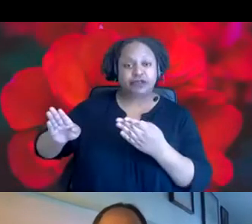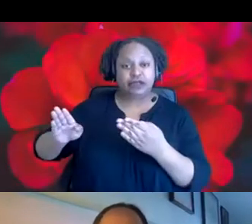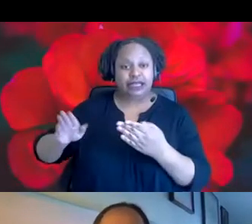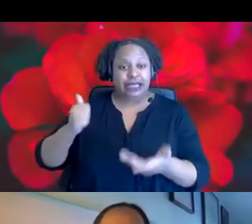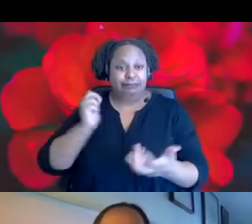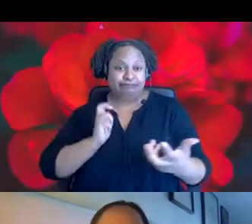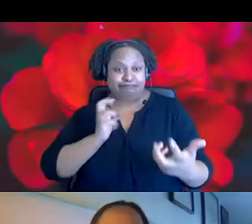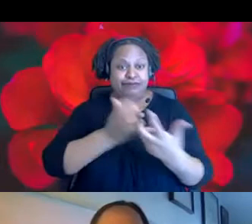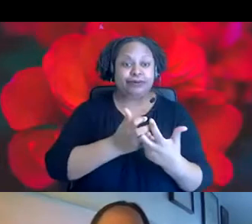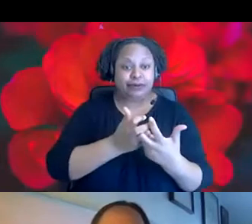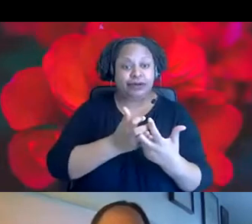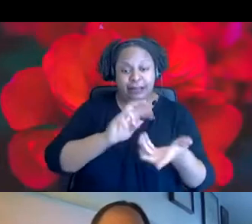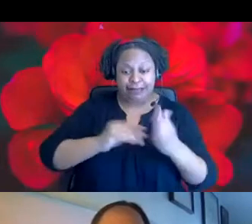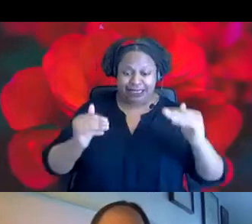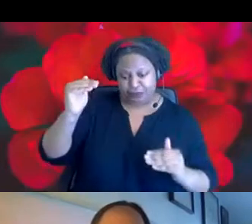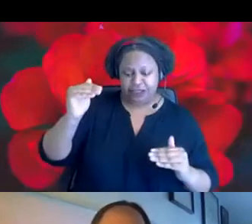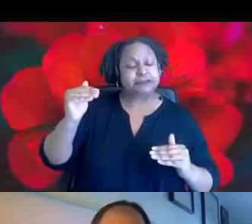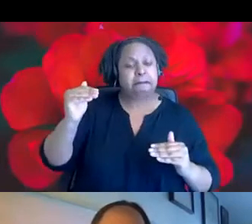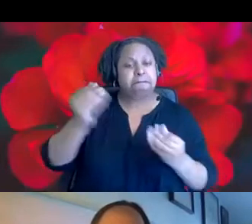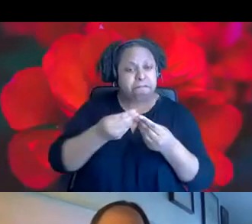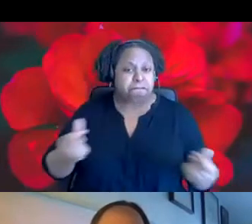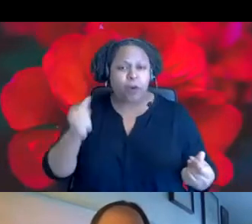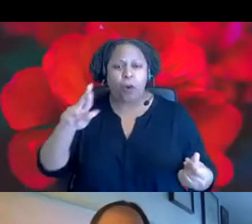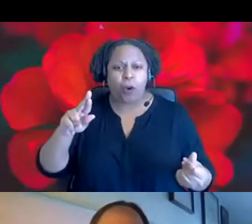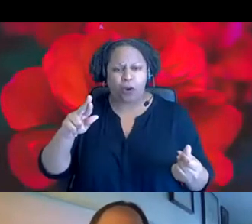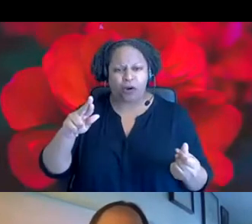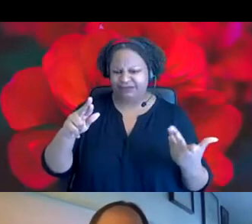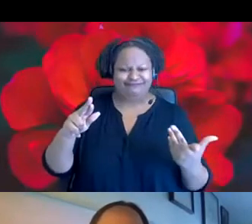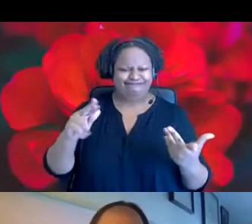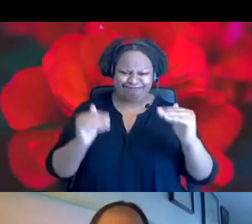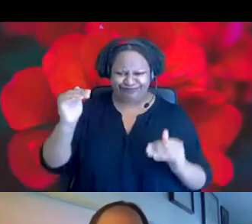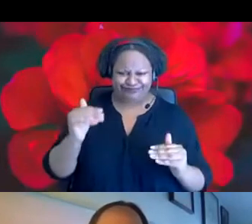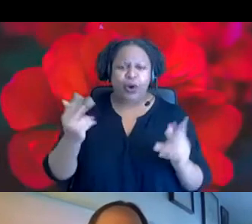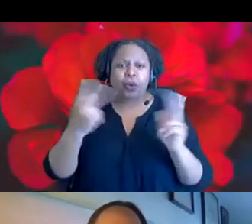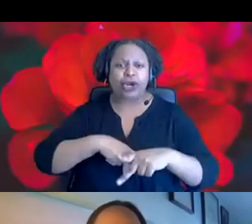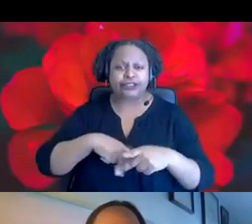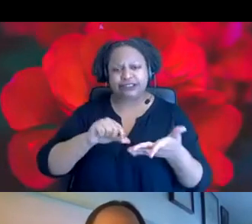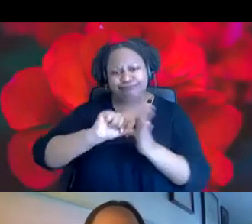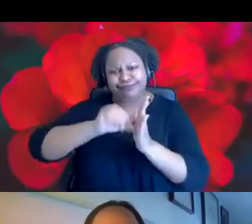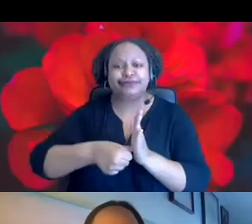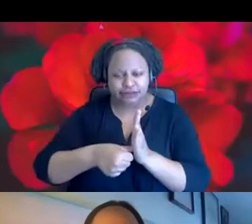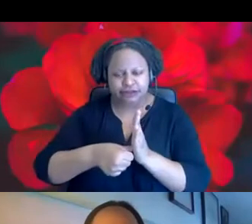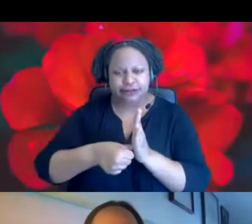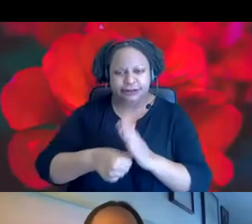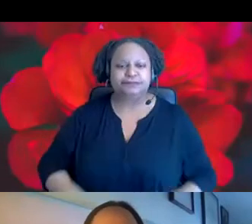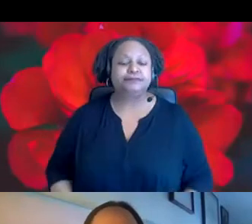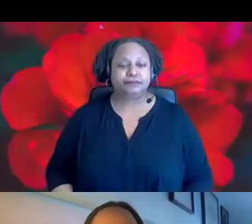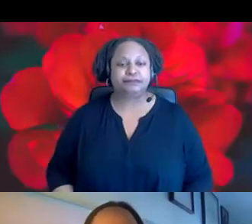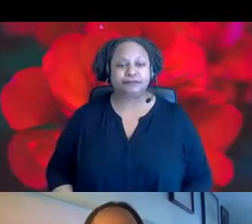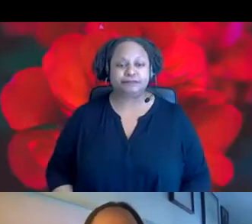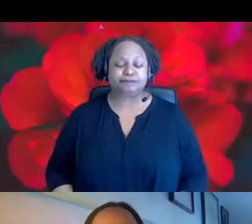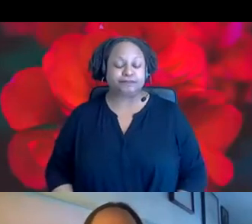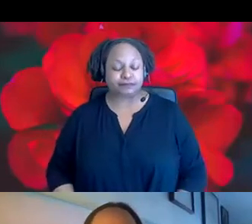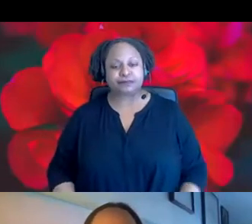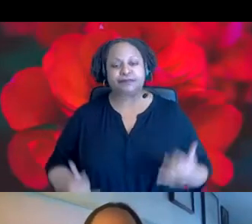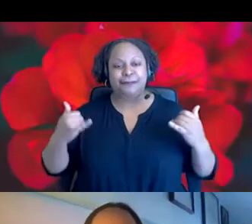distraction that amplifies them? So that's our start. So I just want to start off just by getting us kind of rolling to think